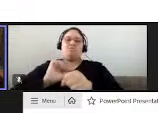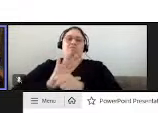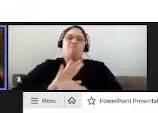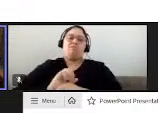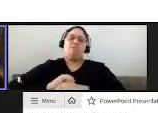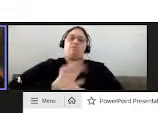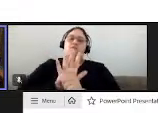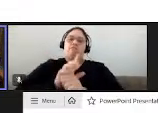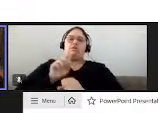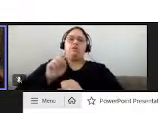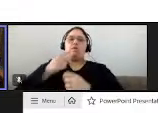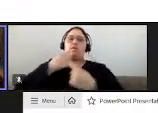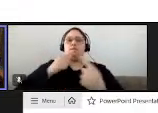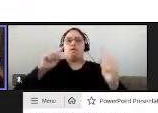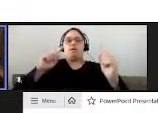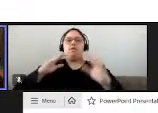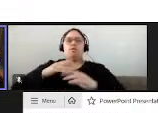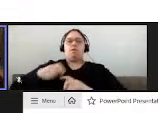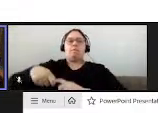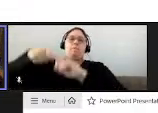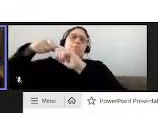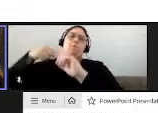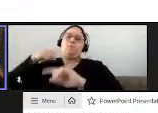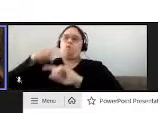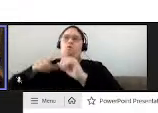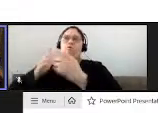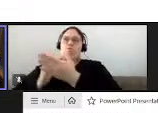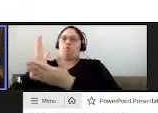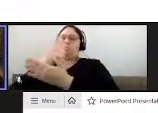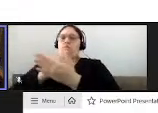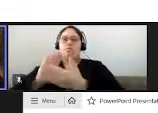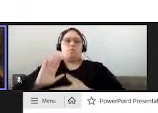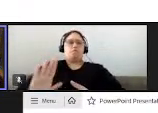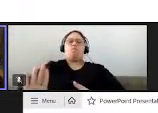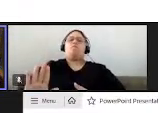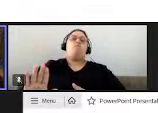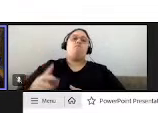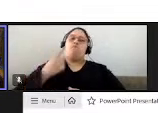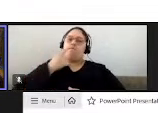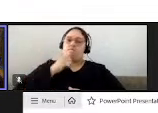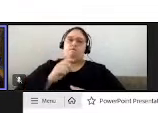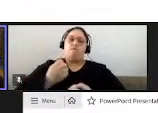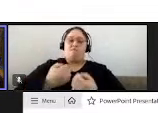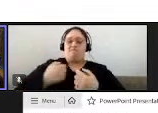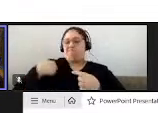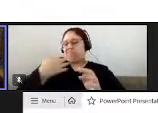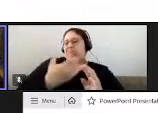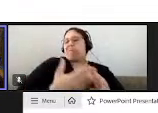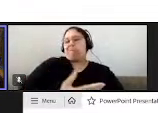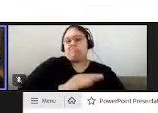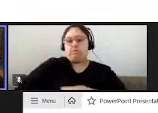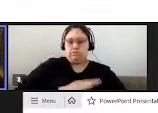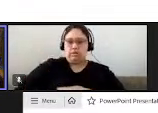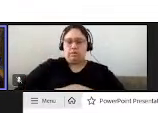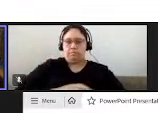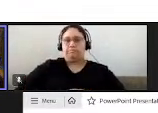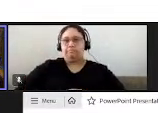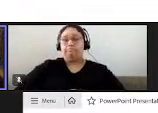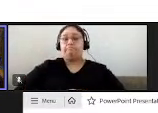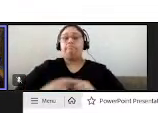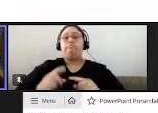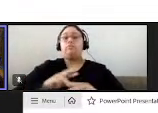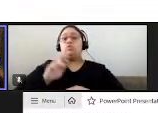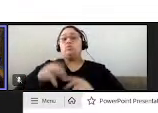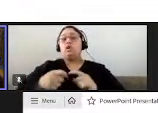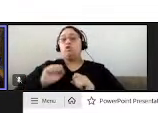2020 and they declared a force majeure where we could not procure and could not procure for quite some time. As a result